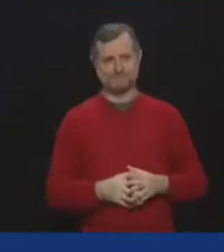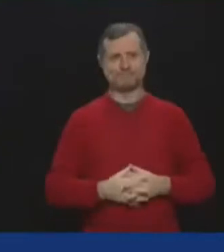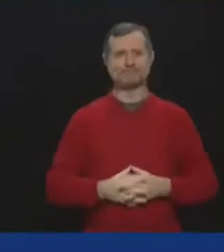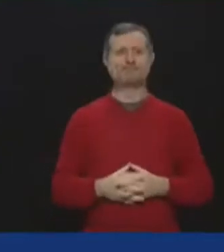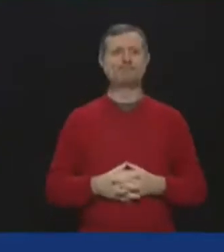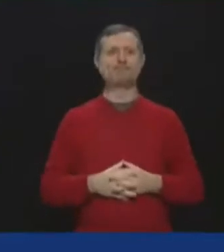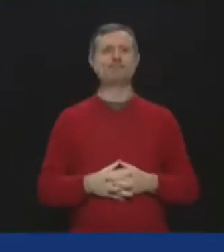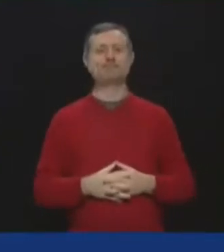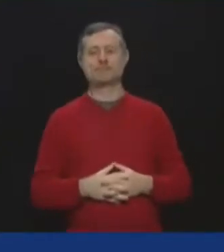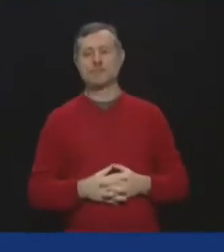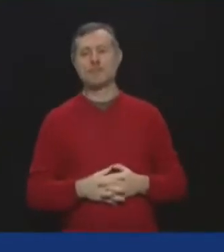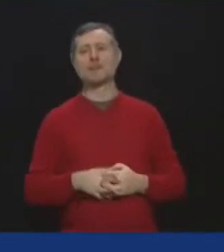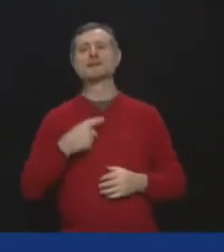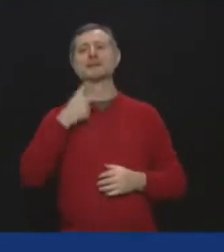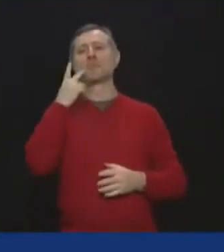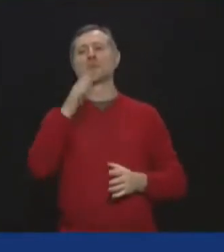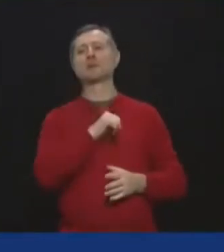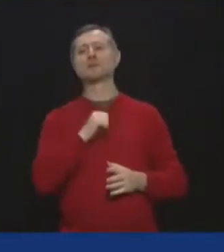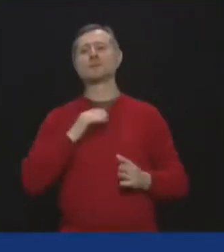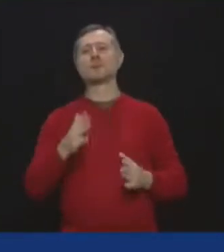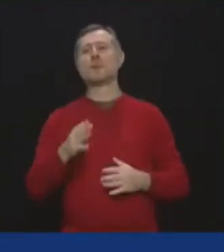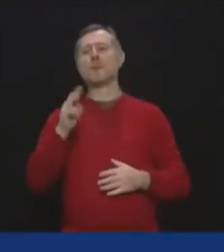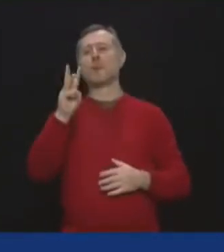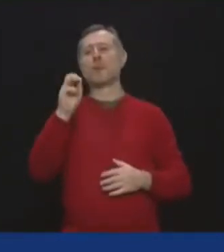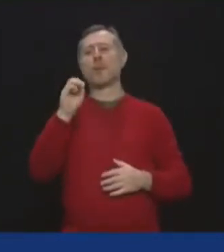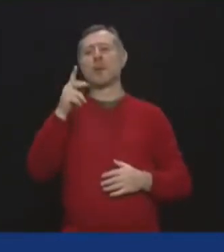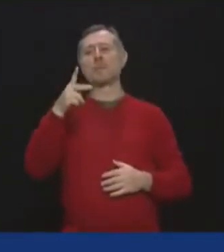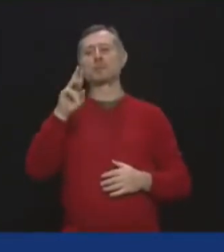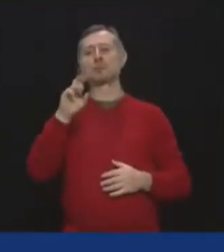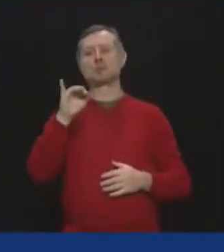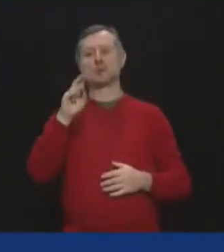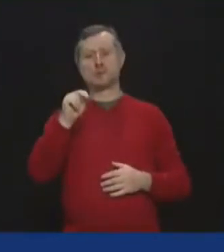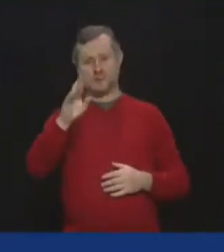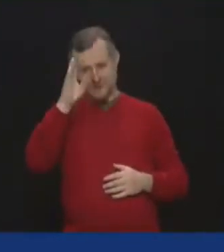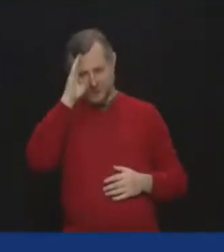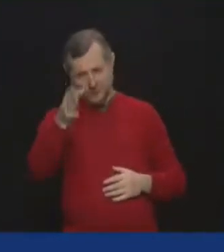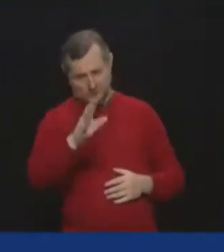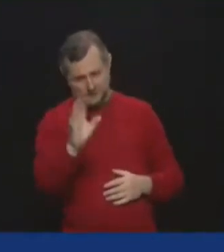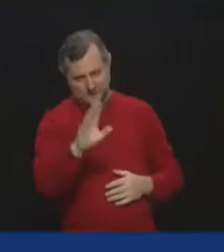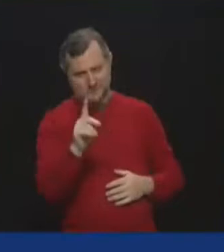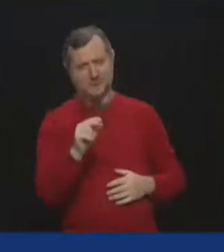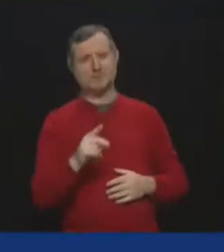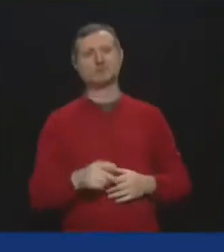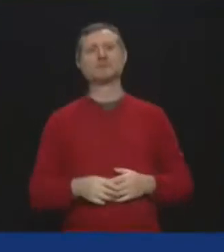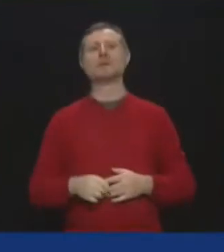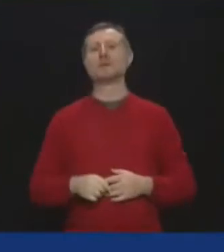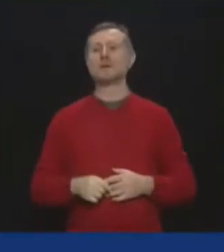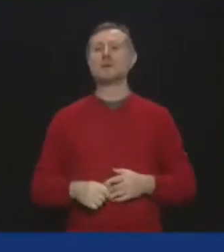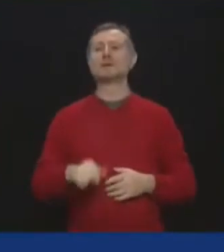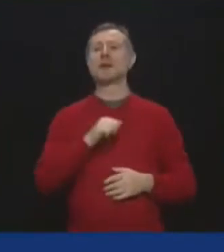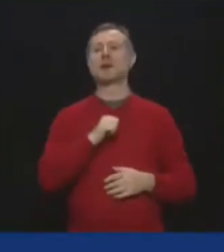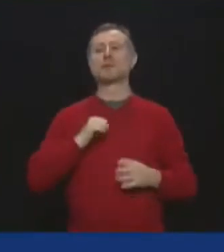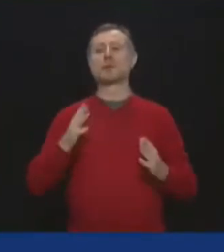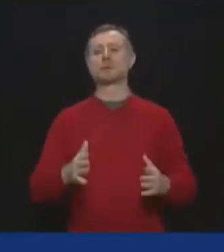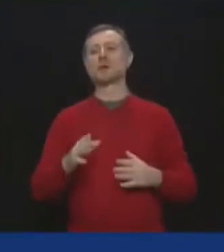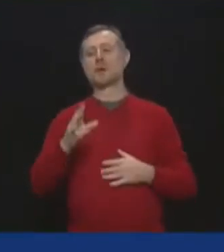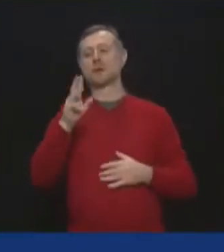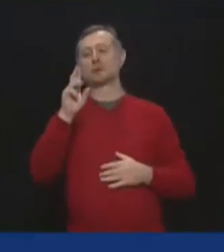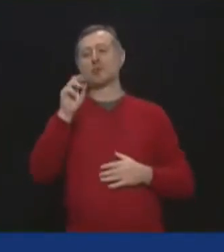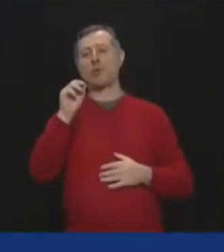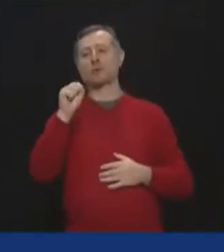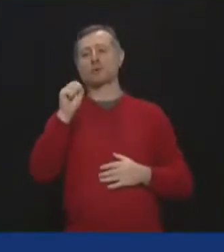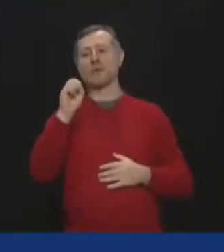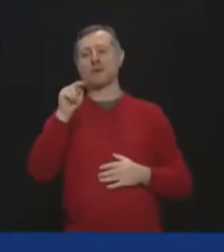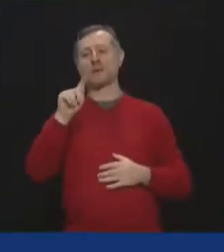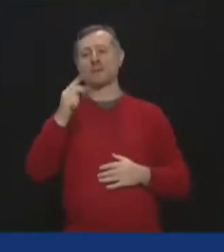I did see Assemblymember David Weprin. Hey, David. I know I see Assemblywoman Linda Rosenthal.